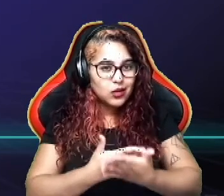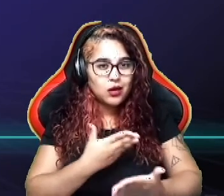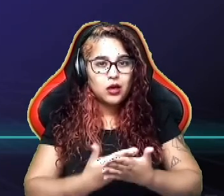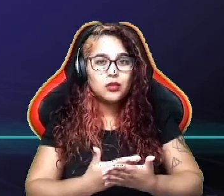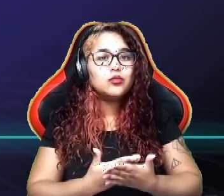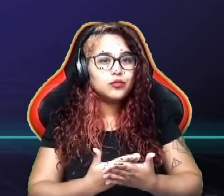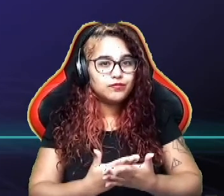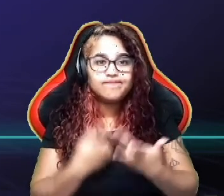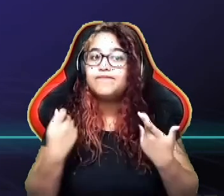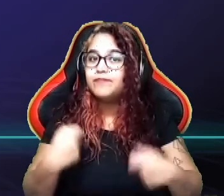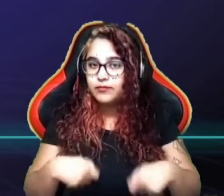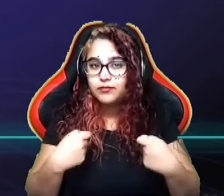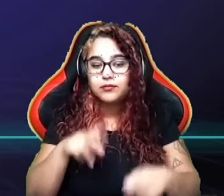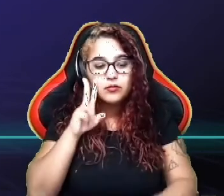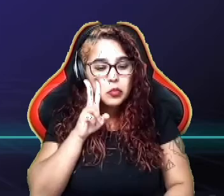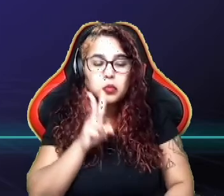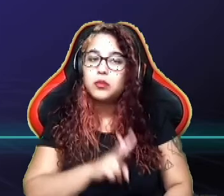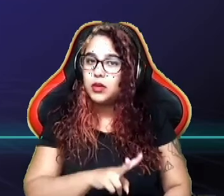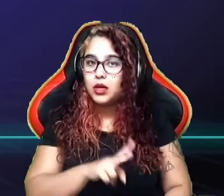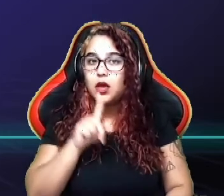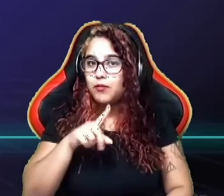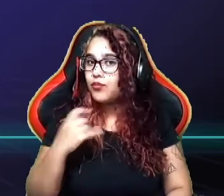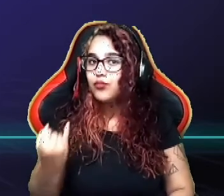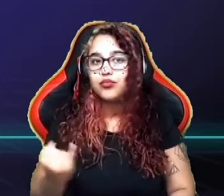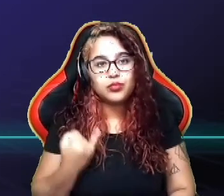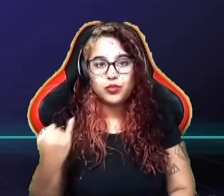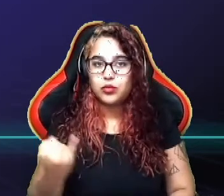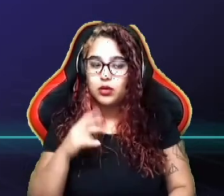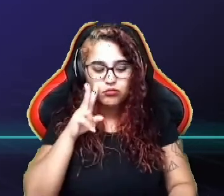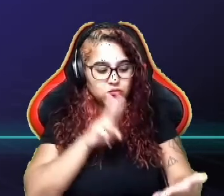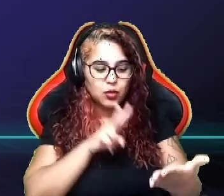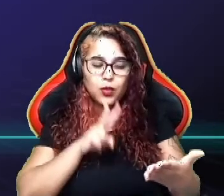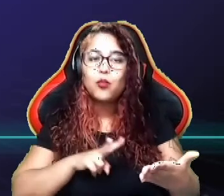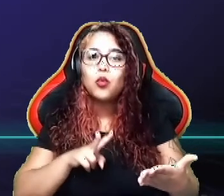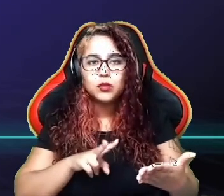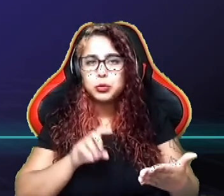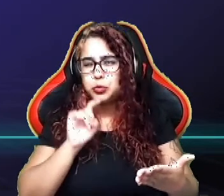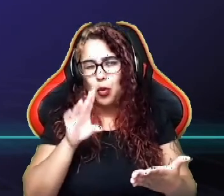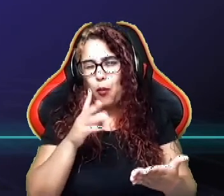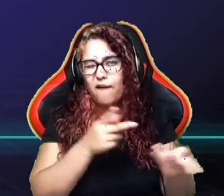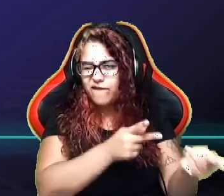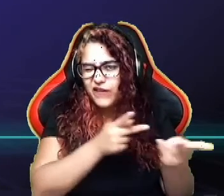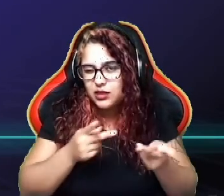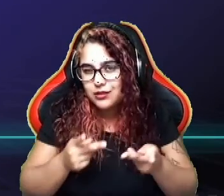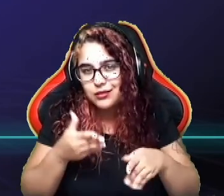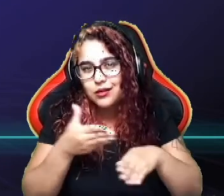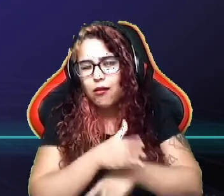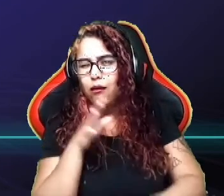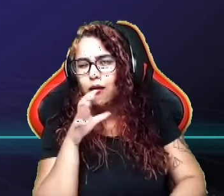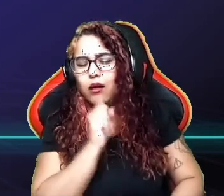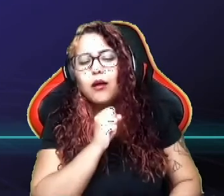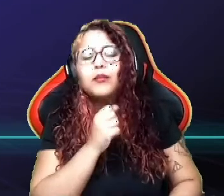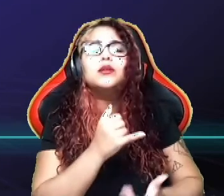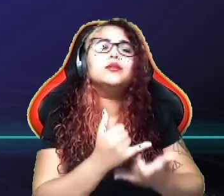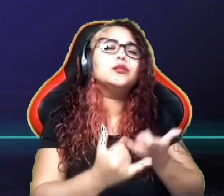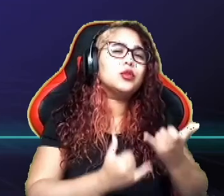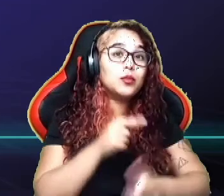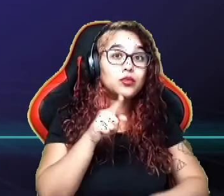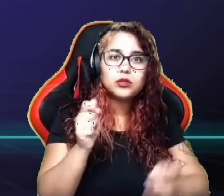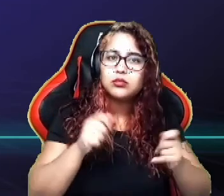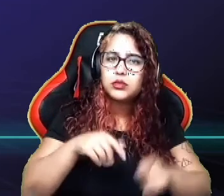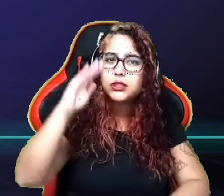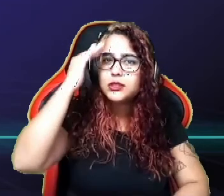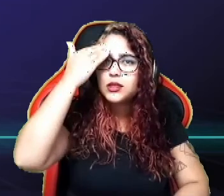know, please don't miss out, you know, at least, you know, quick visit to those games